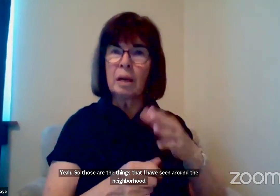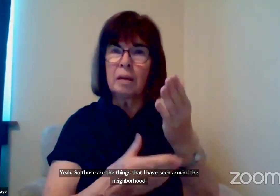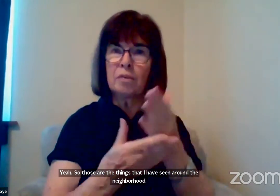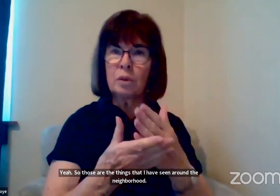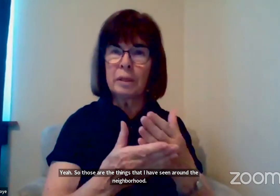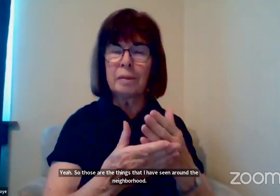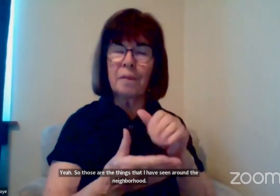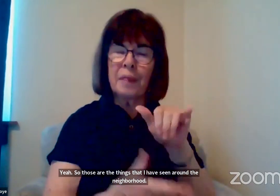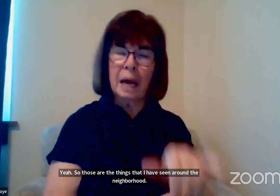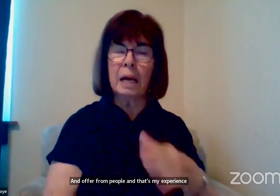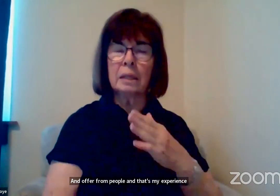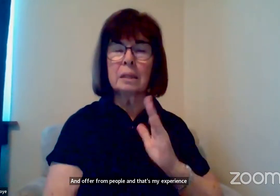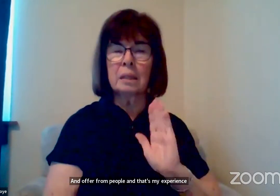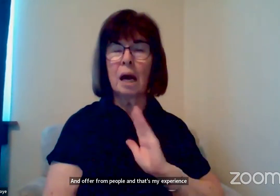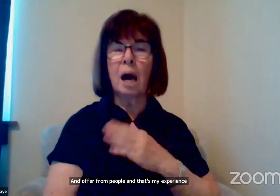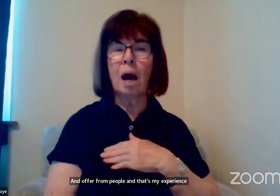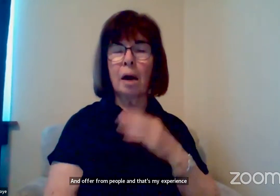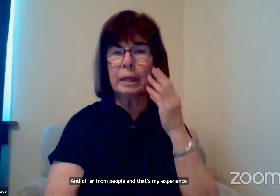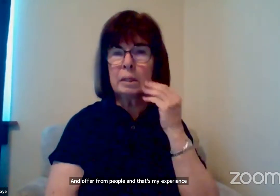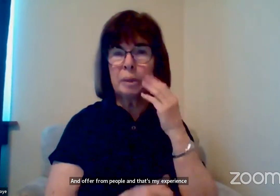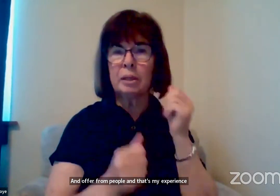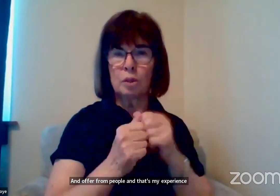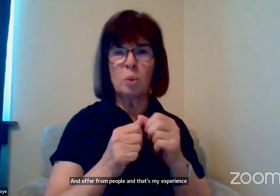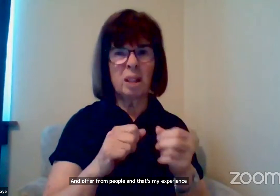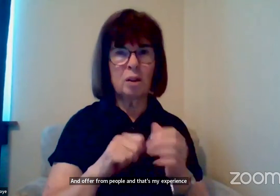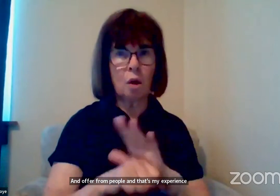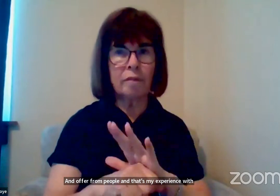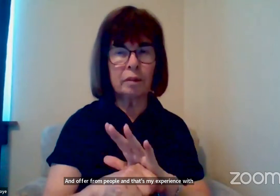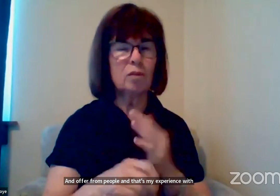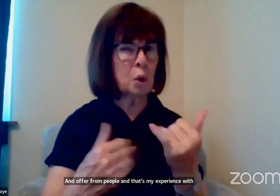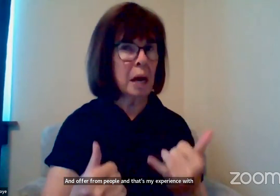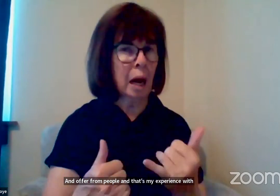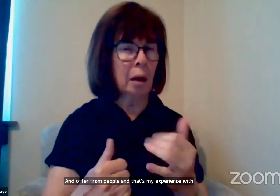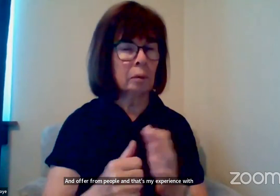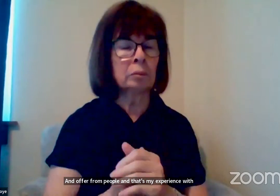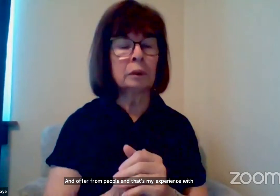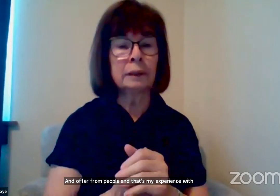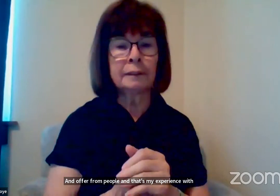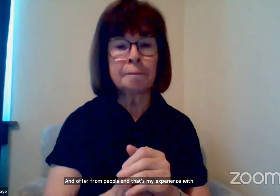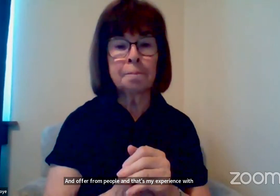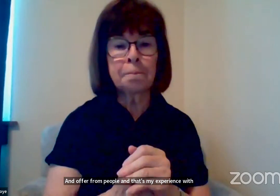experience with COVID for now.